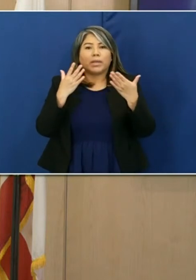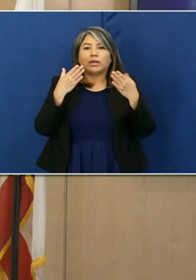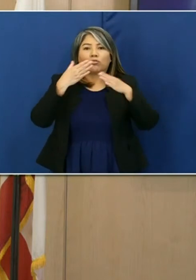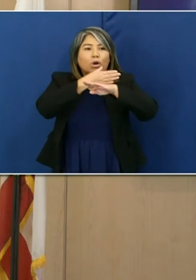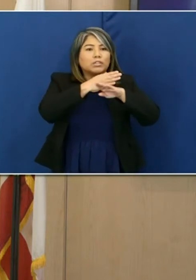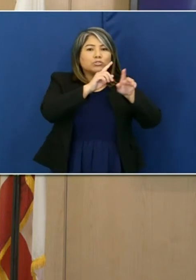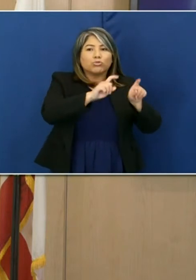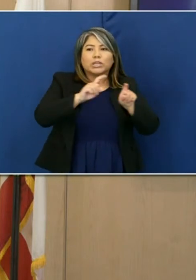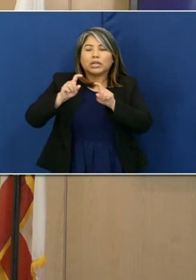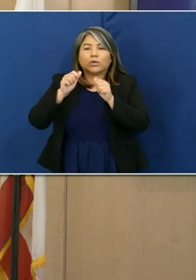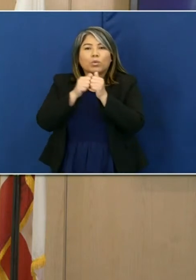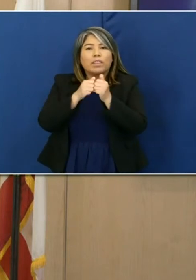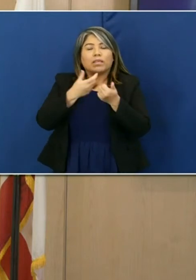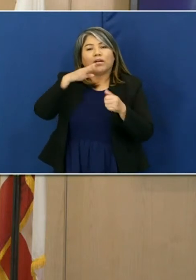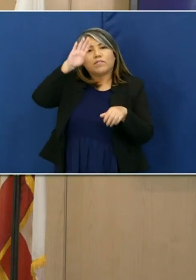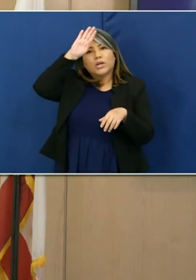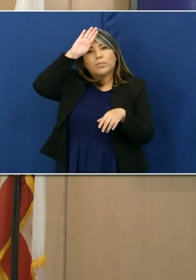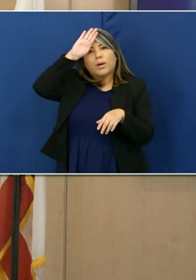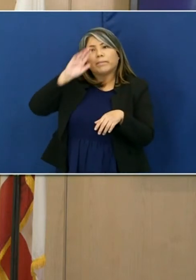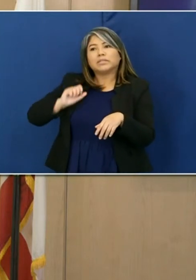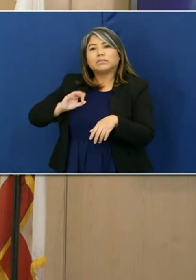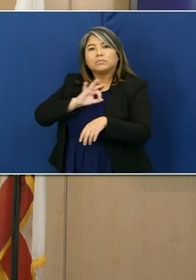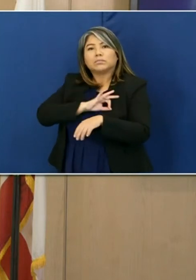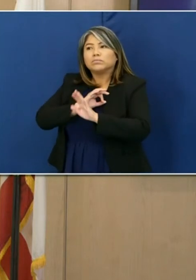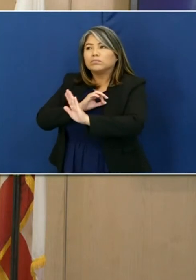with fire department personnel, and I believe